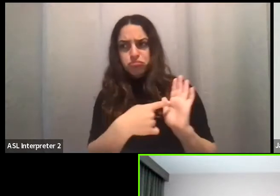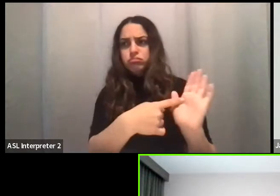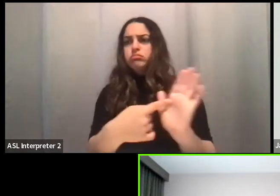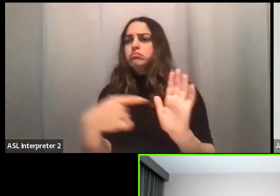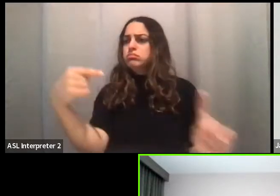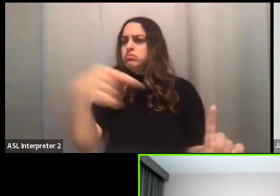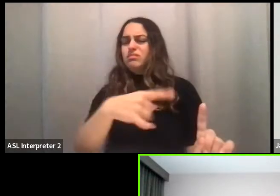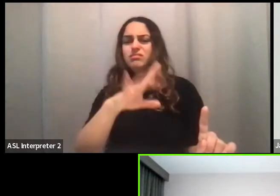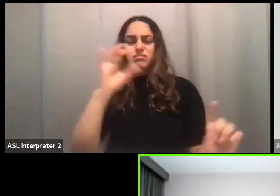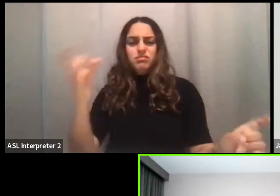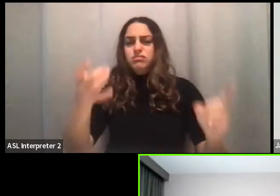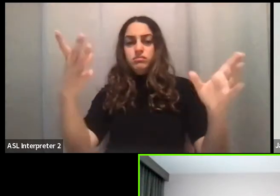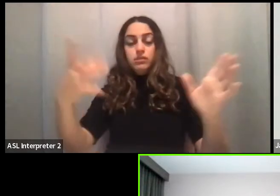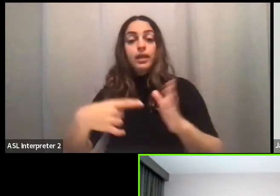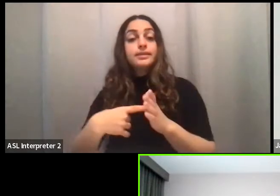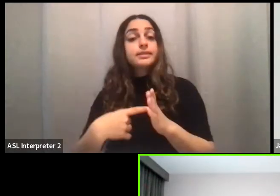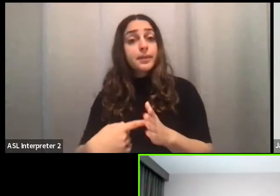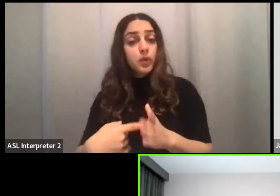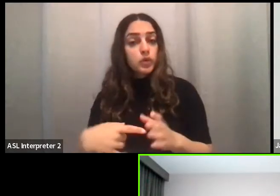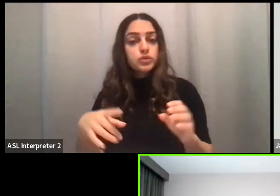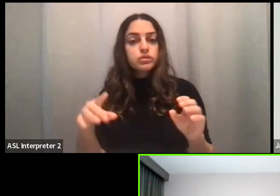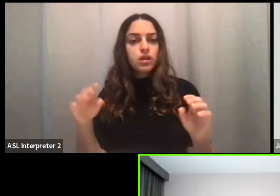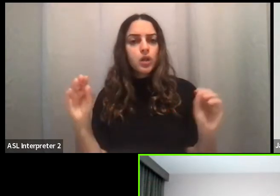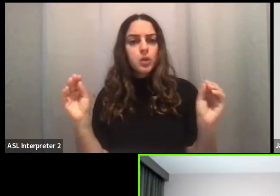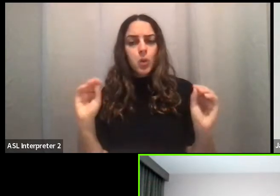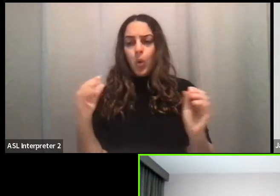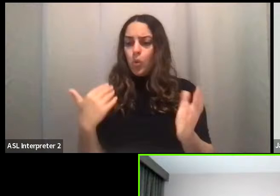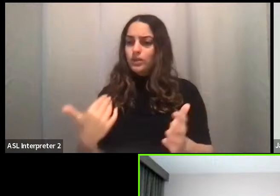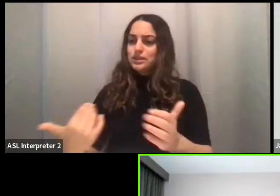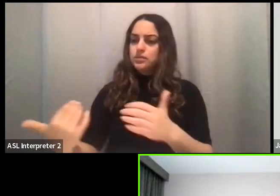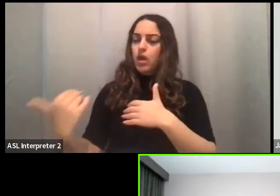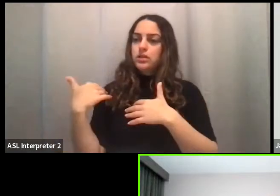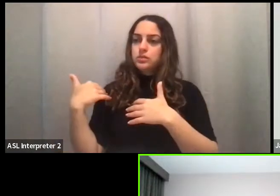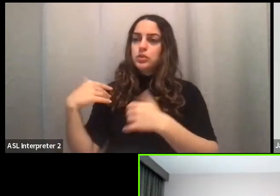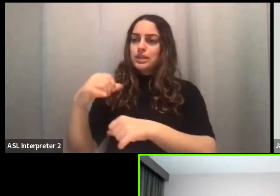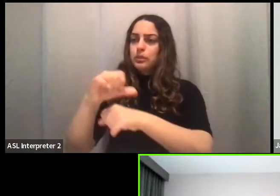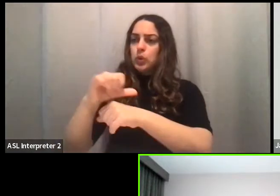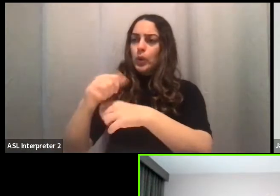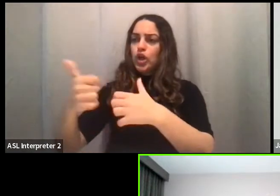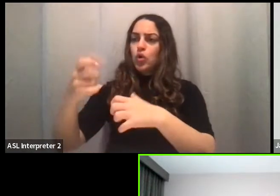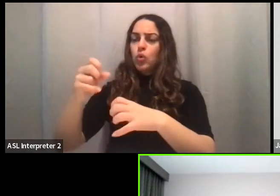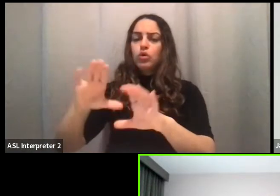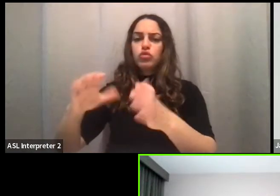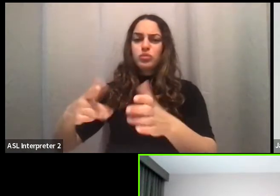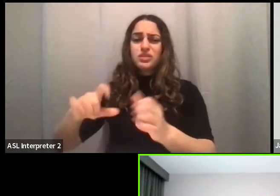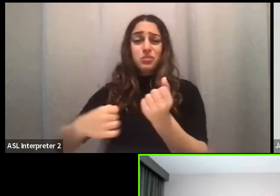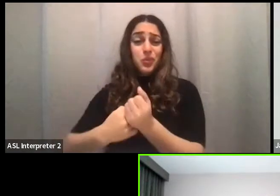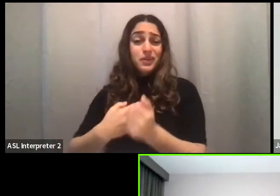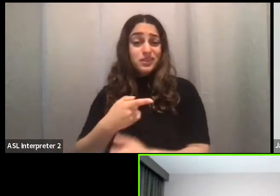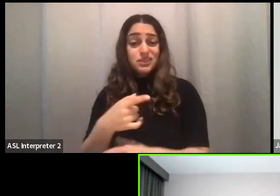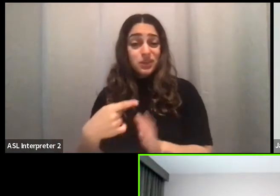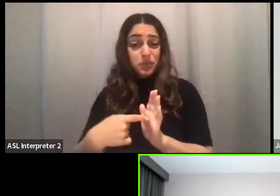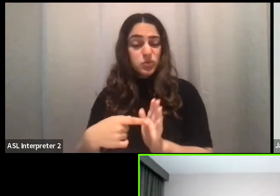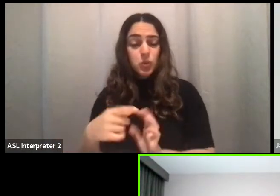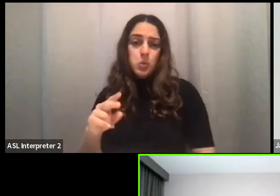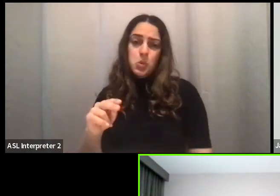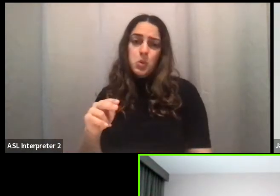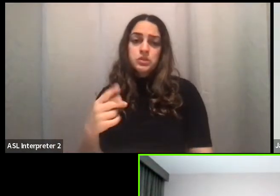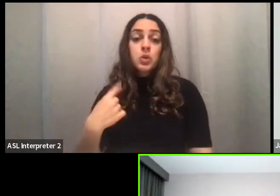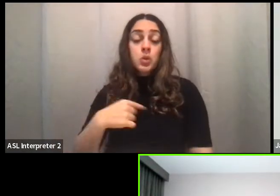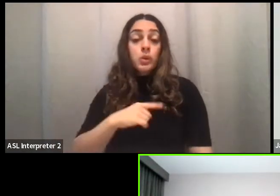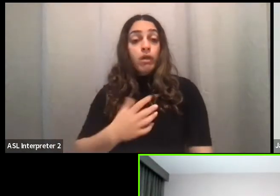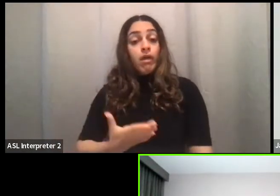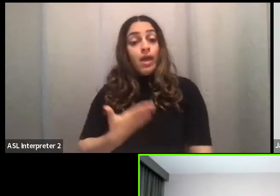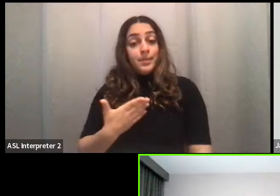examples that no responsible employer or association supports so we are glad to be